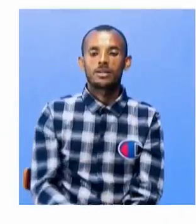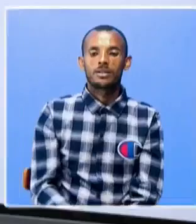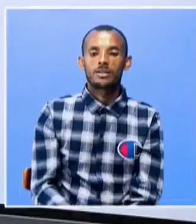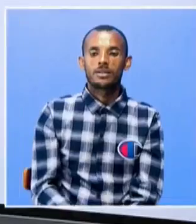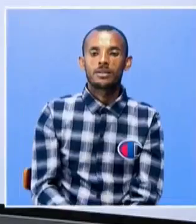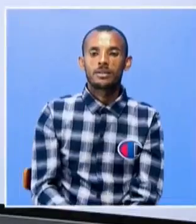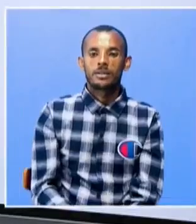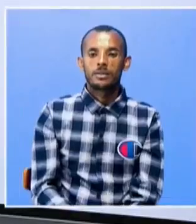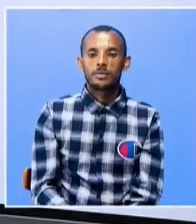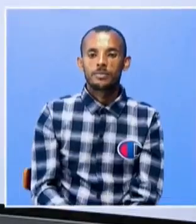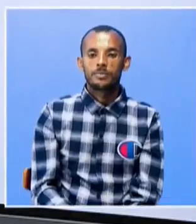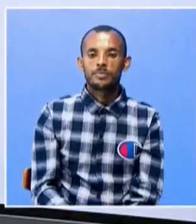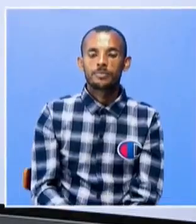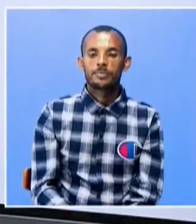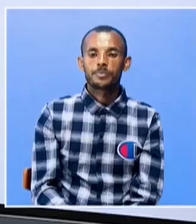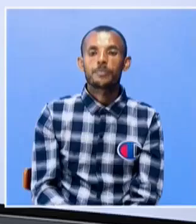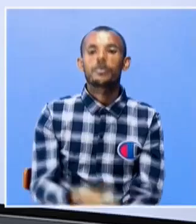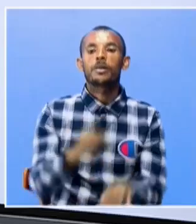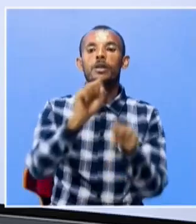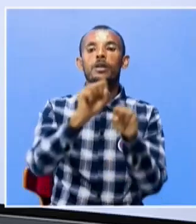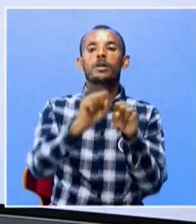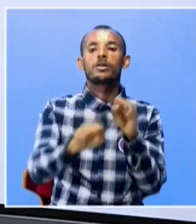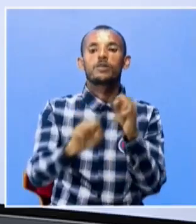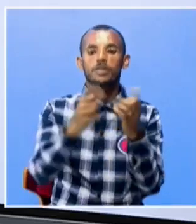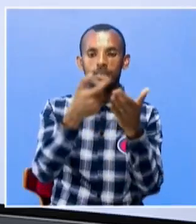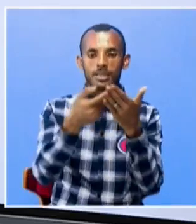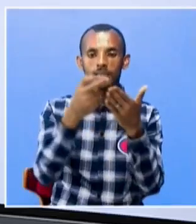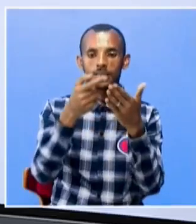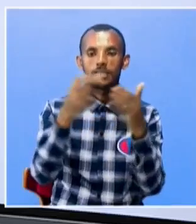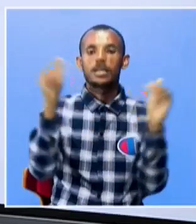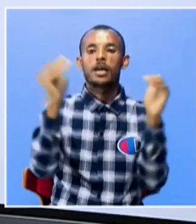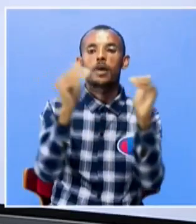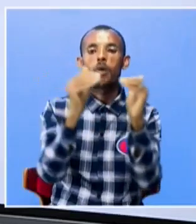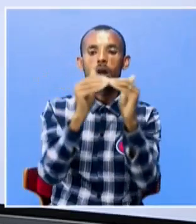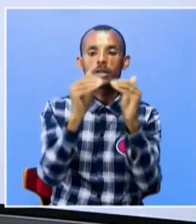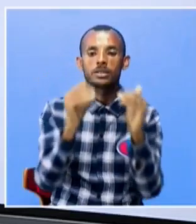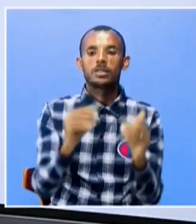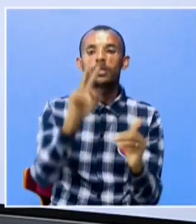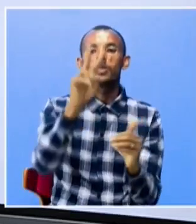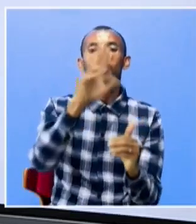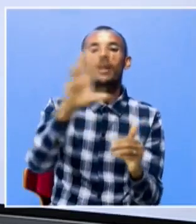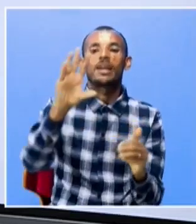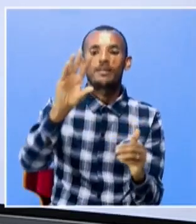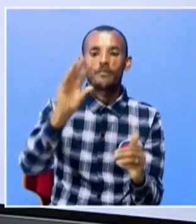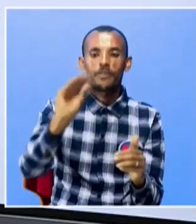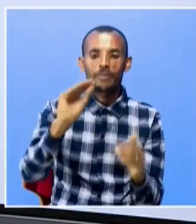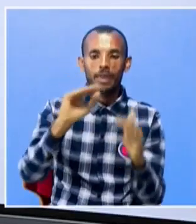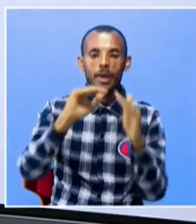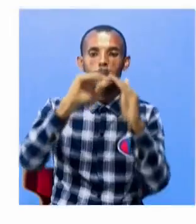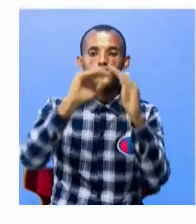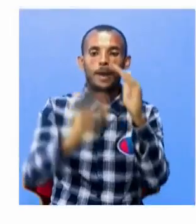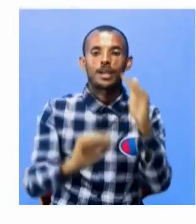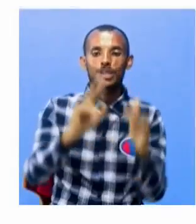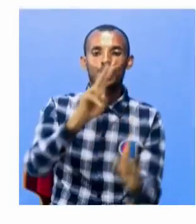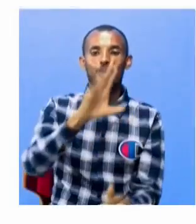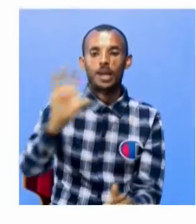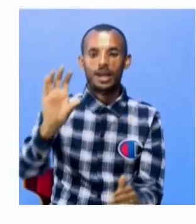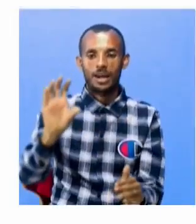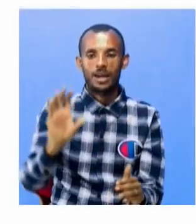100%. So this gives you 250 minus 200 is